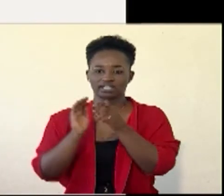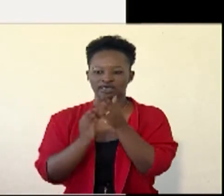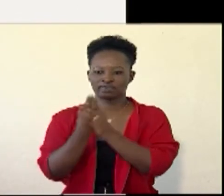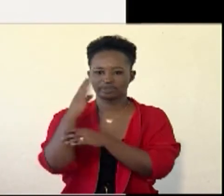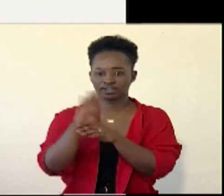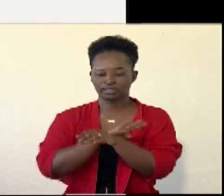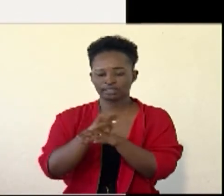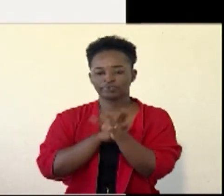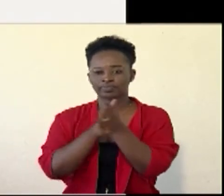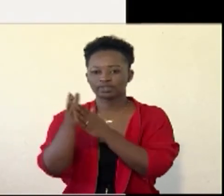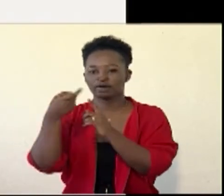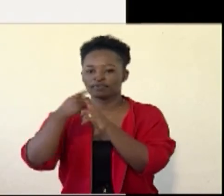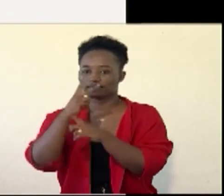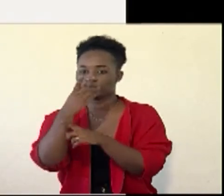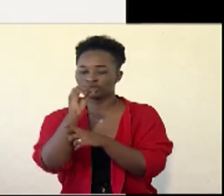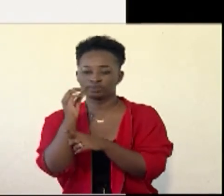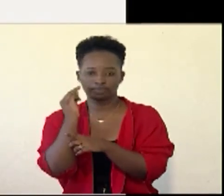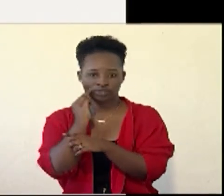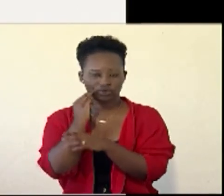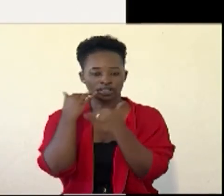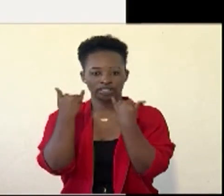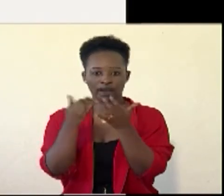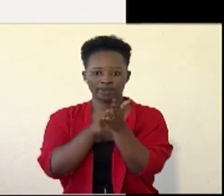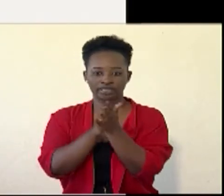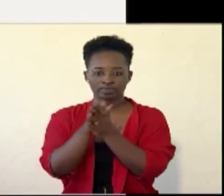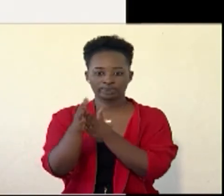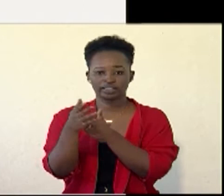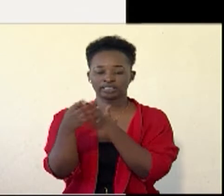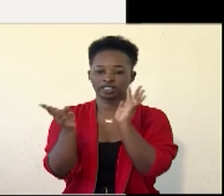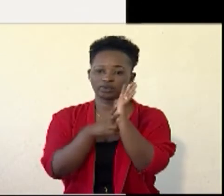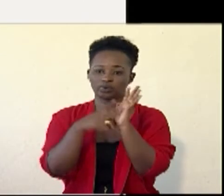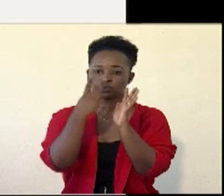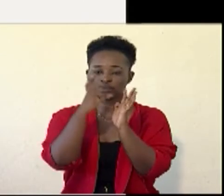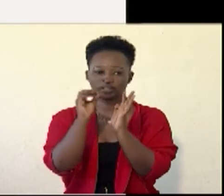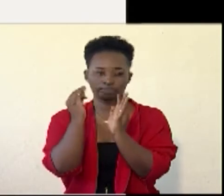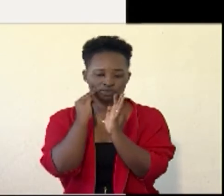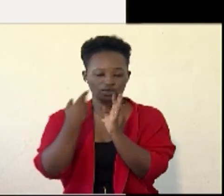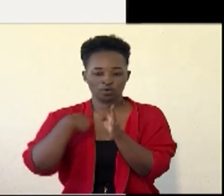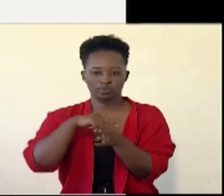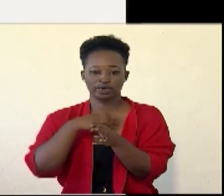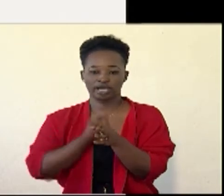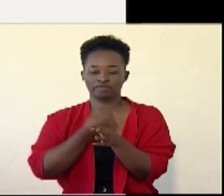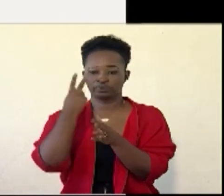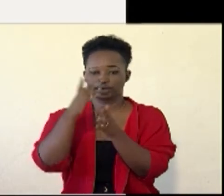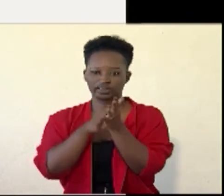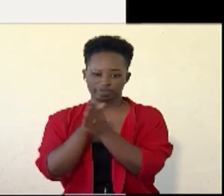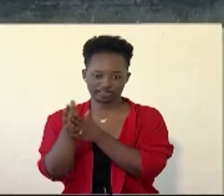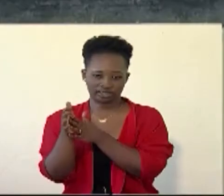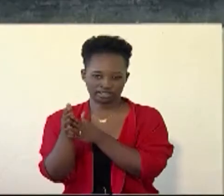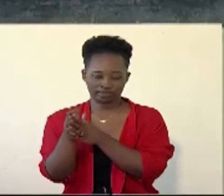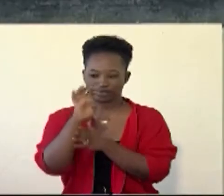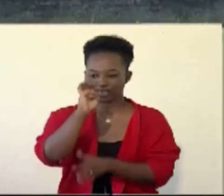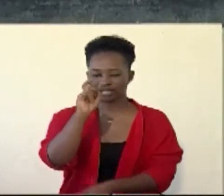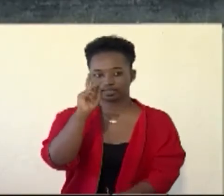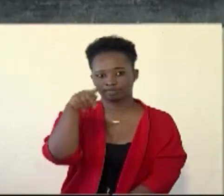expenditure from 20 million. Now, expenditure 1 is 20 million. We have 2 expenditures. Now,